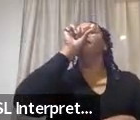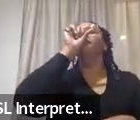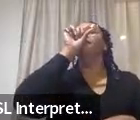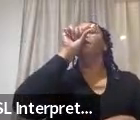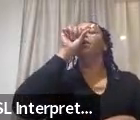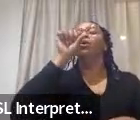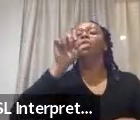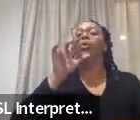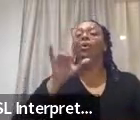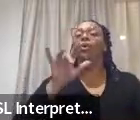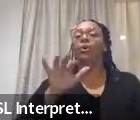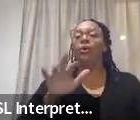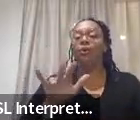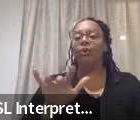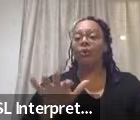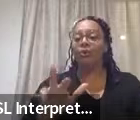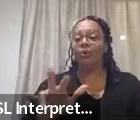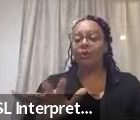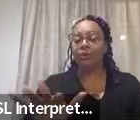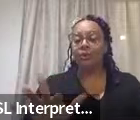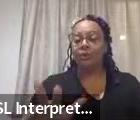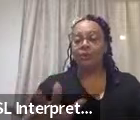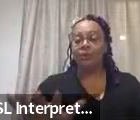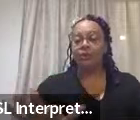out through your mouth with sound.